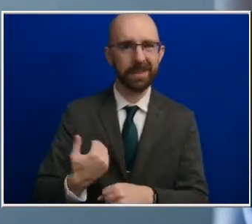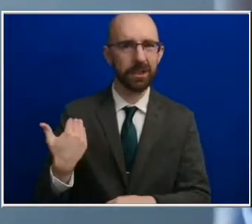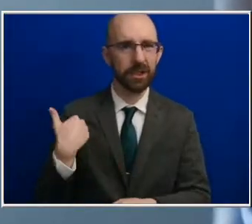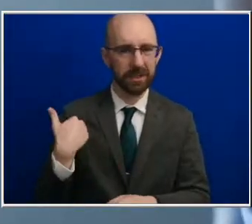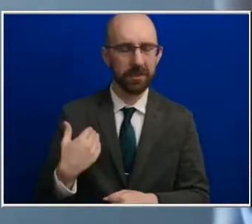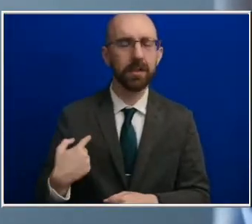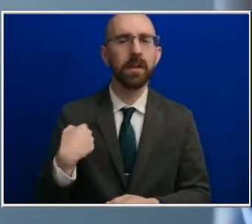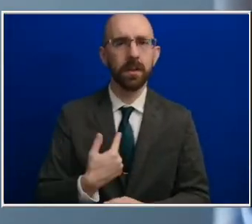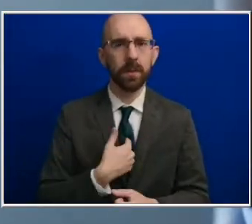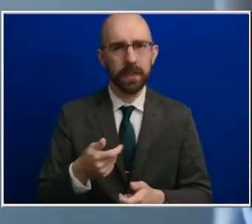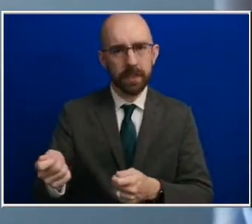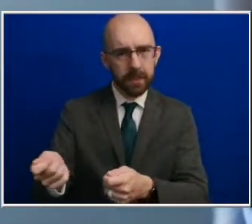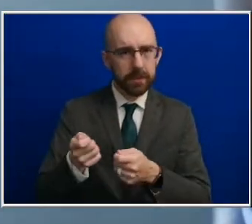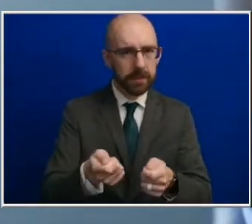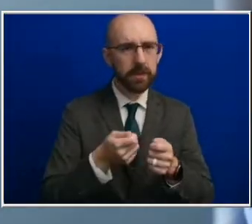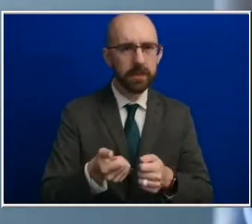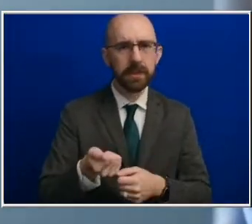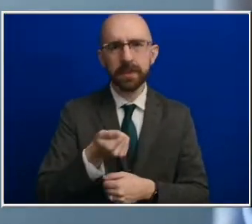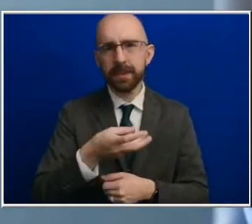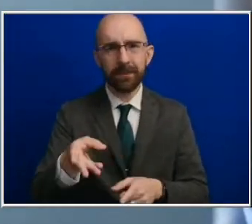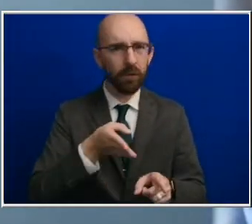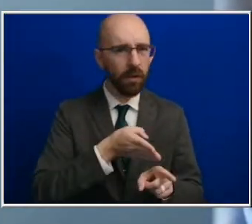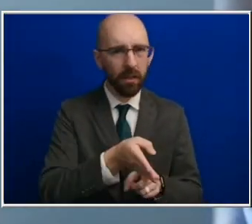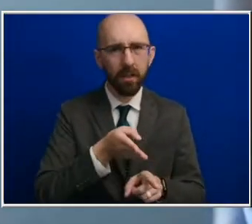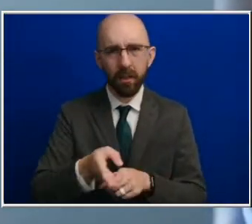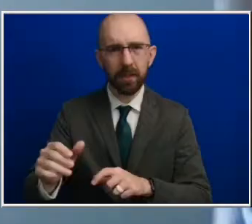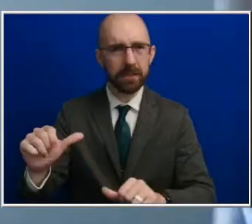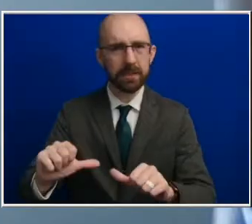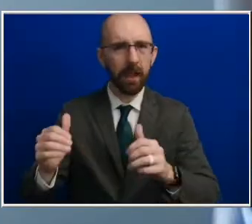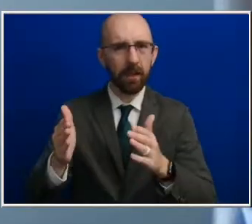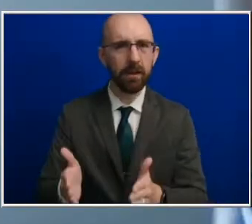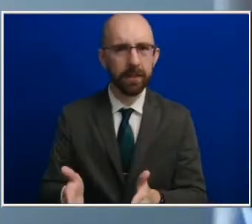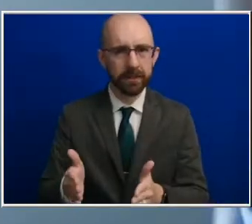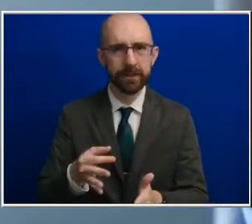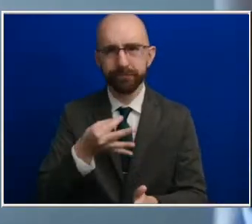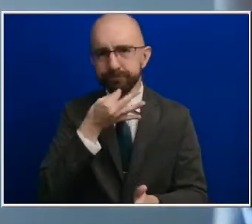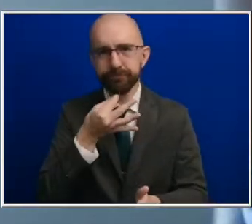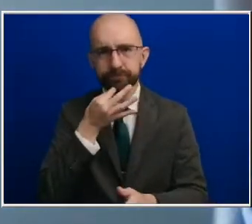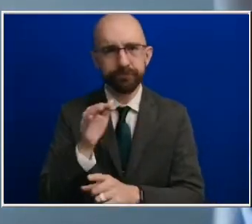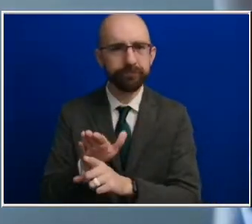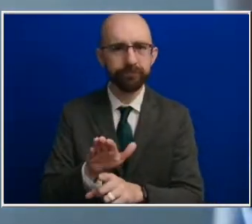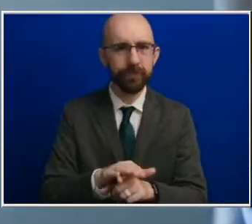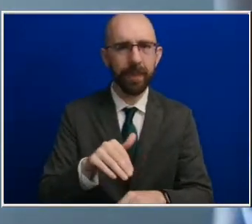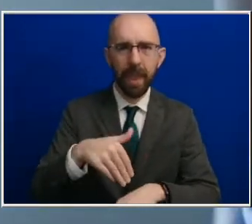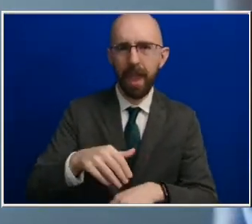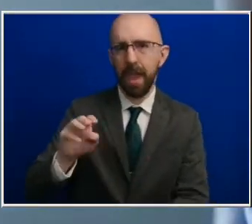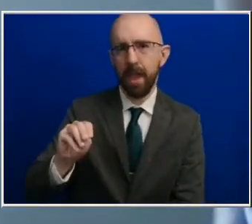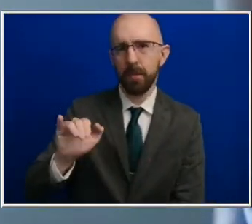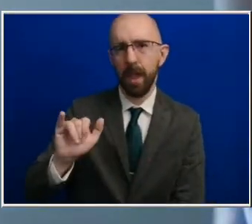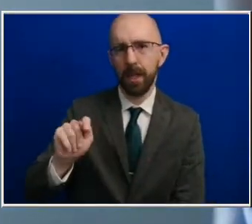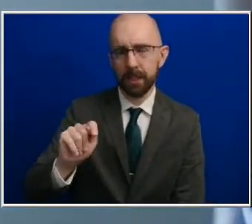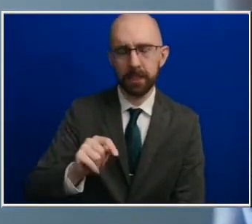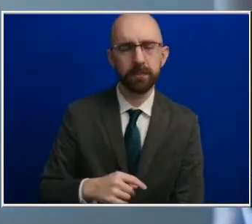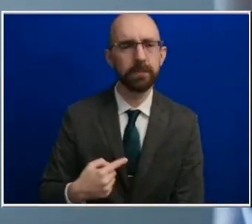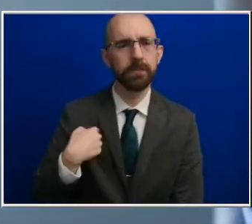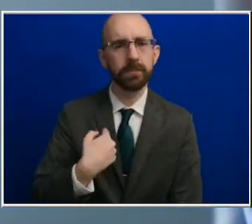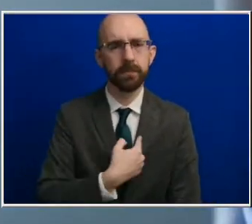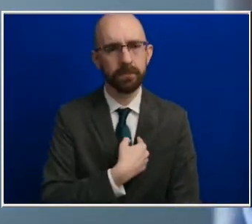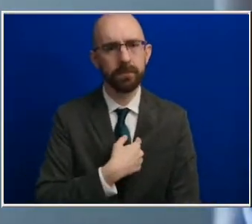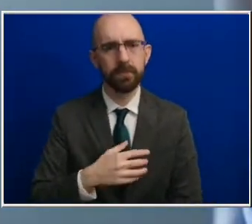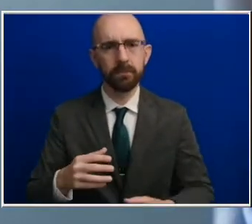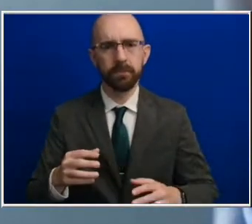brought together multidisciplinary scientists at MIT, and we took a